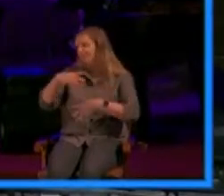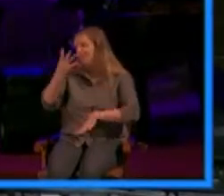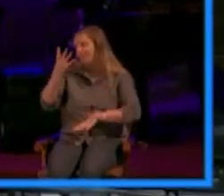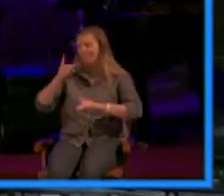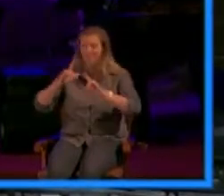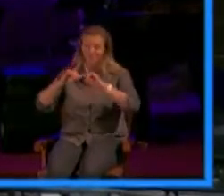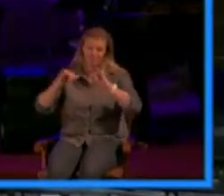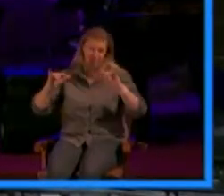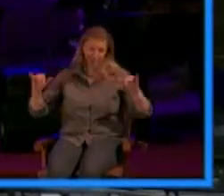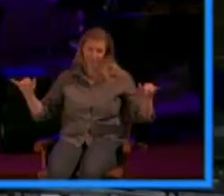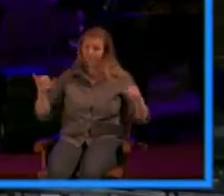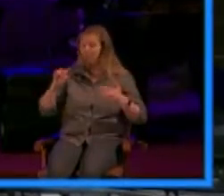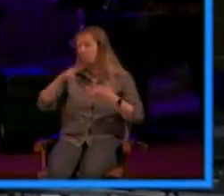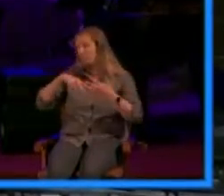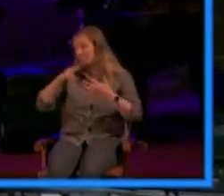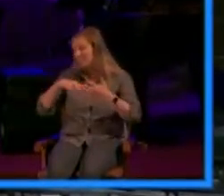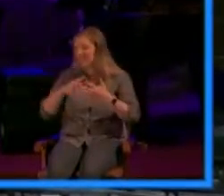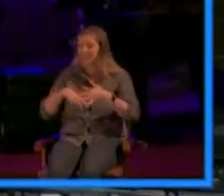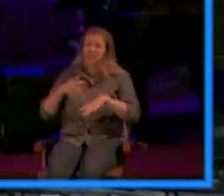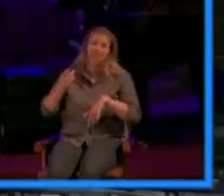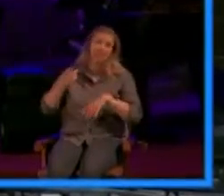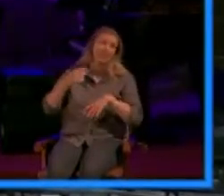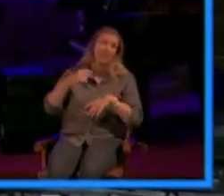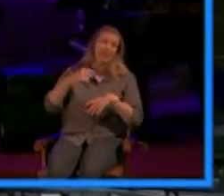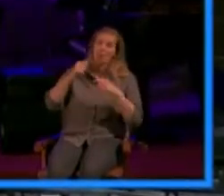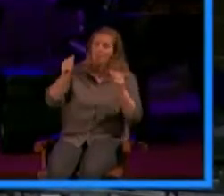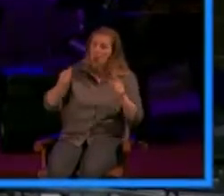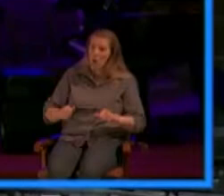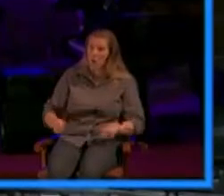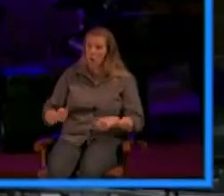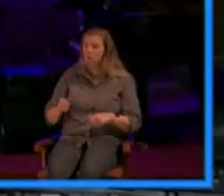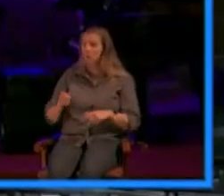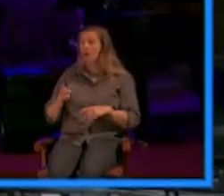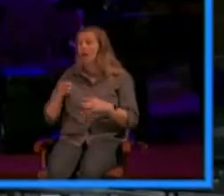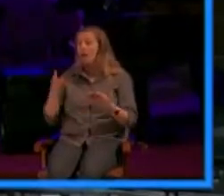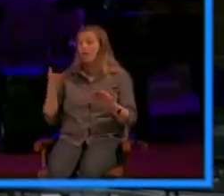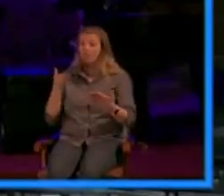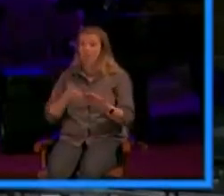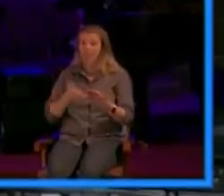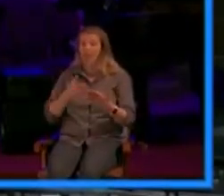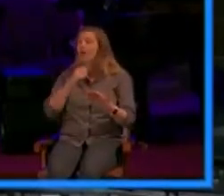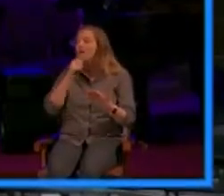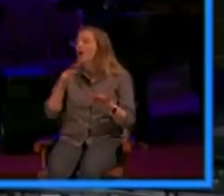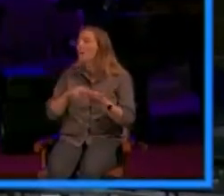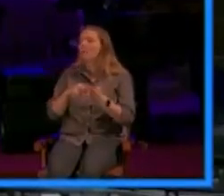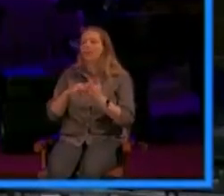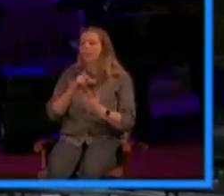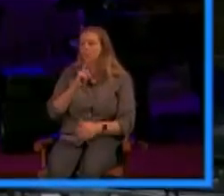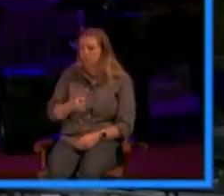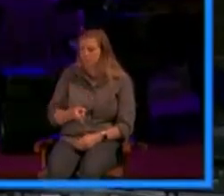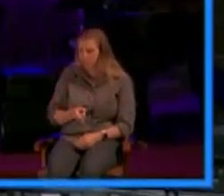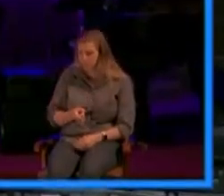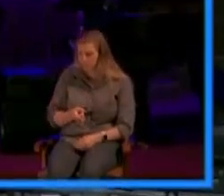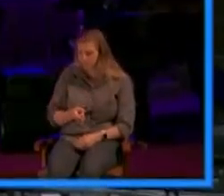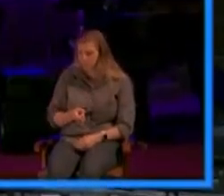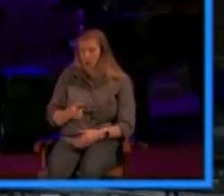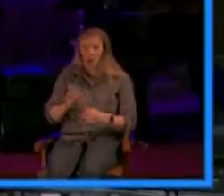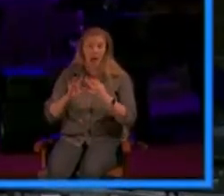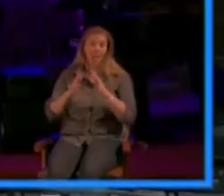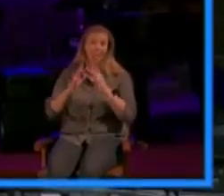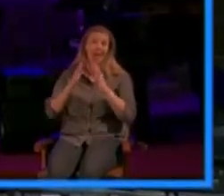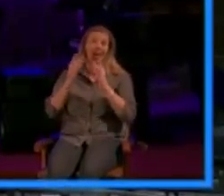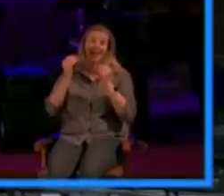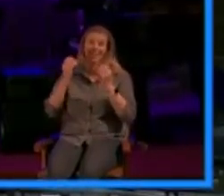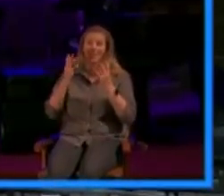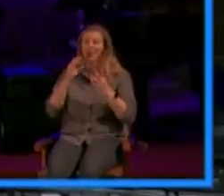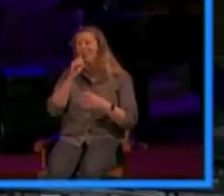it's not to be true. And there's a lot of that going on today, even within the Christian community, even within our little Southern Baptist world. And we